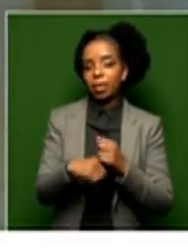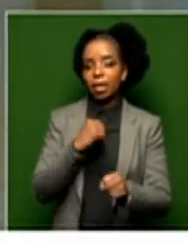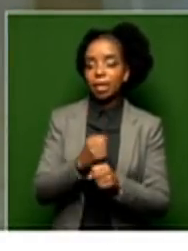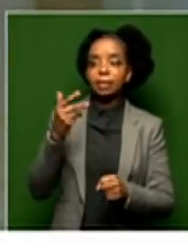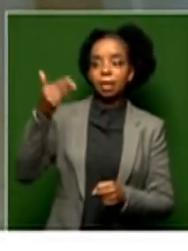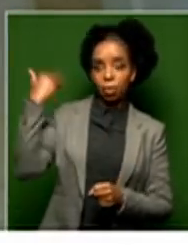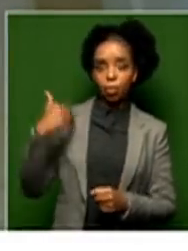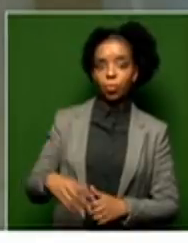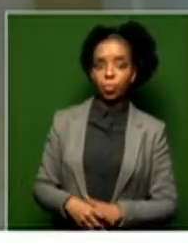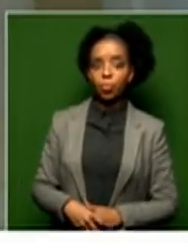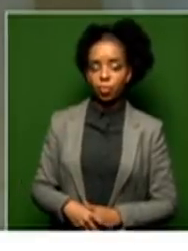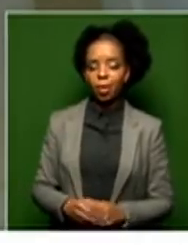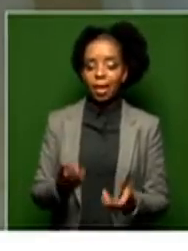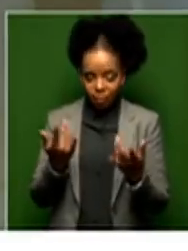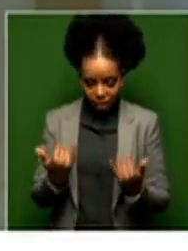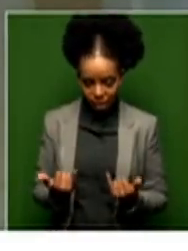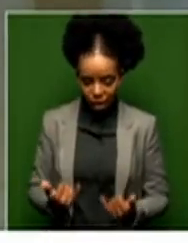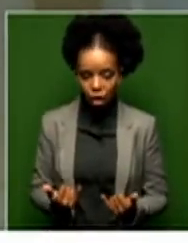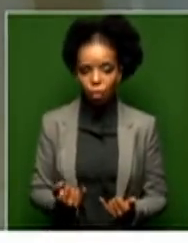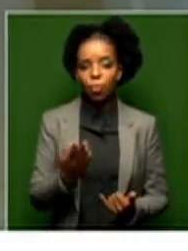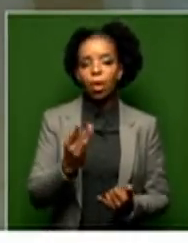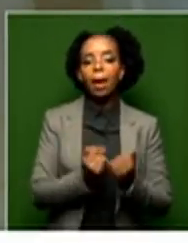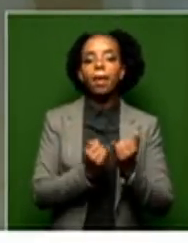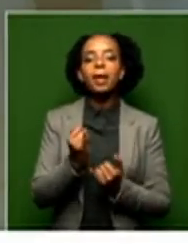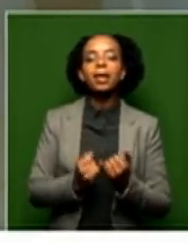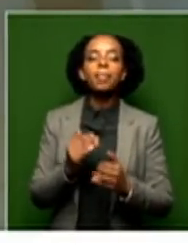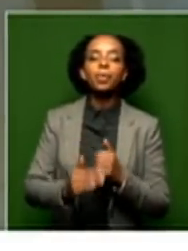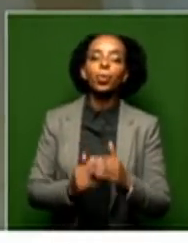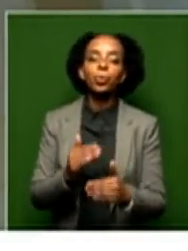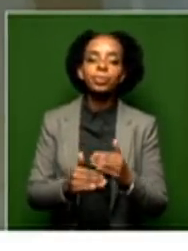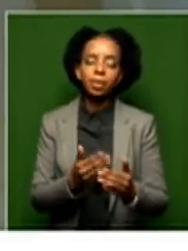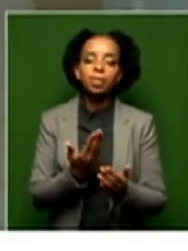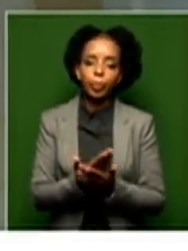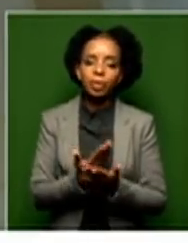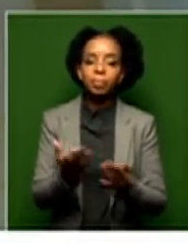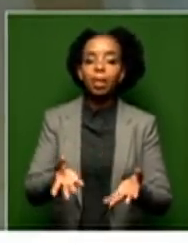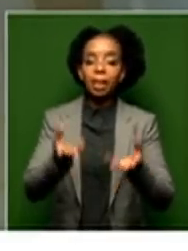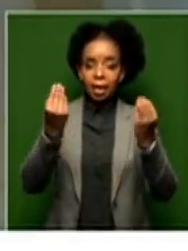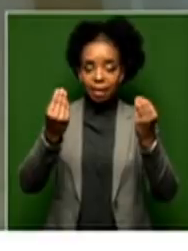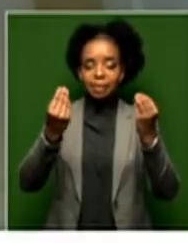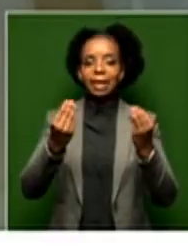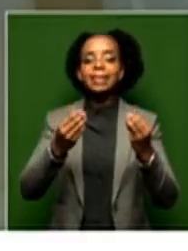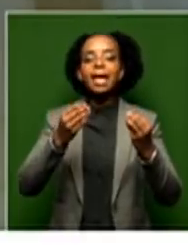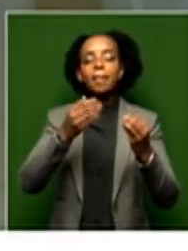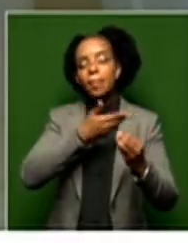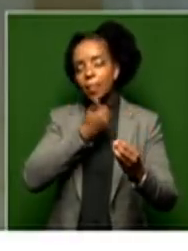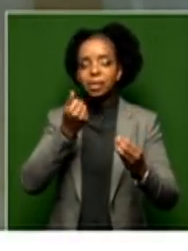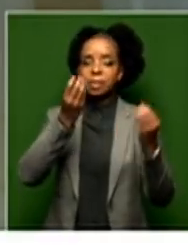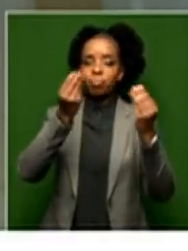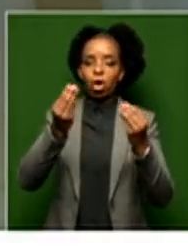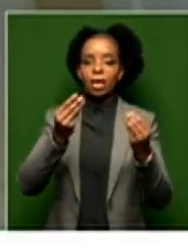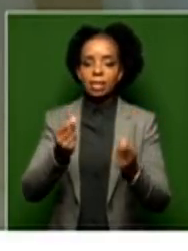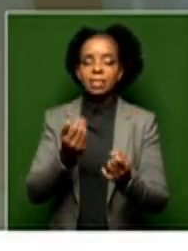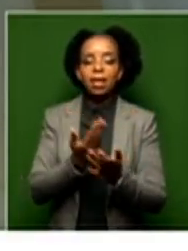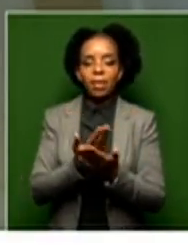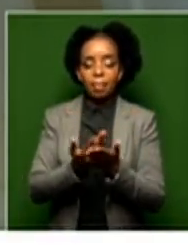a competitive bidding process now, we would certainly get the best prices available today. But of course, as time goes